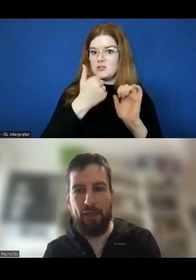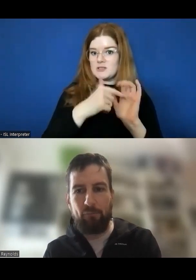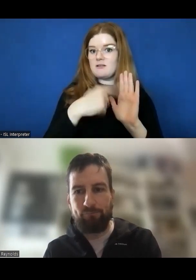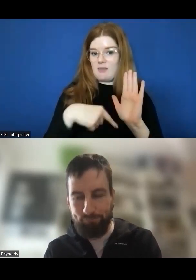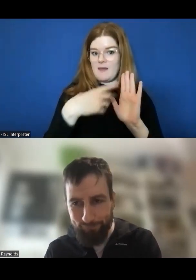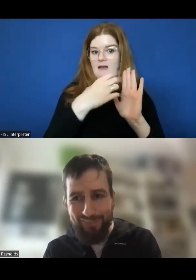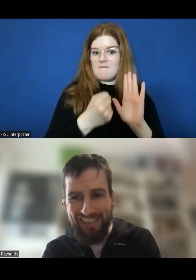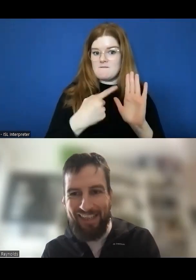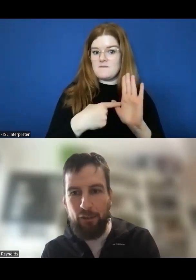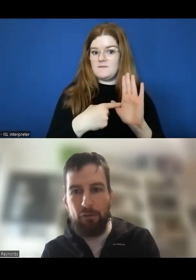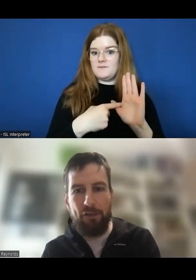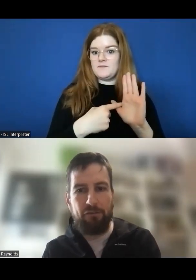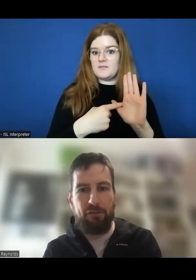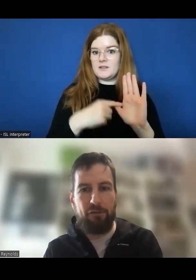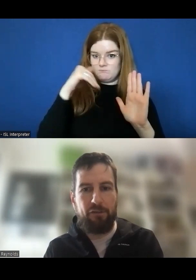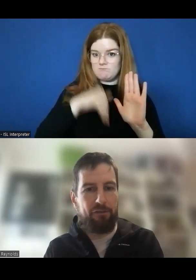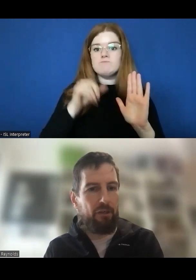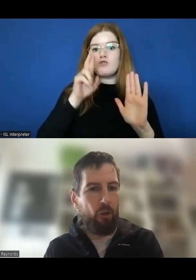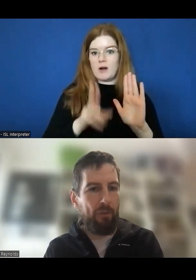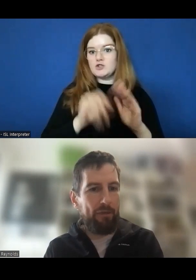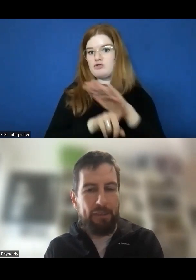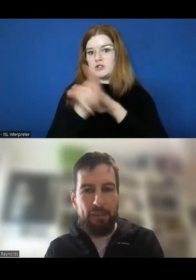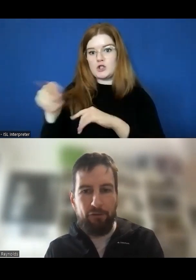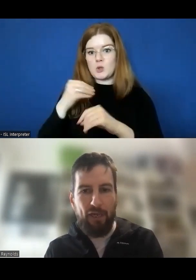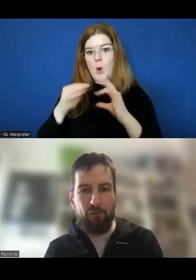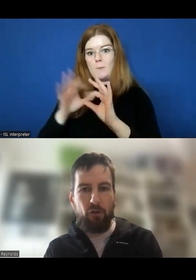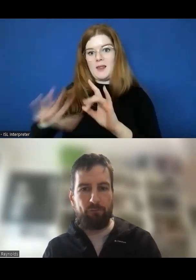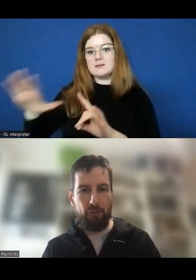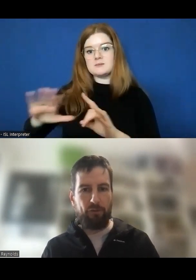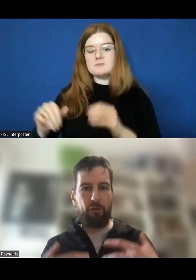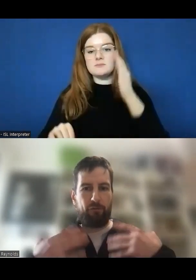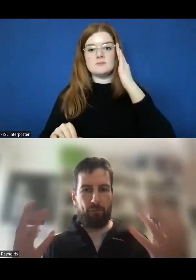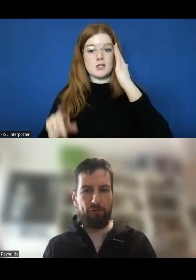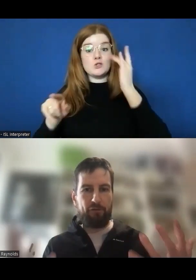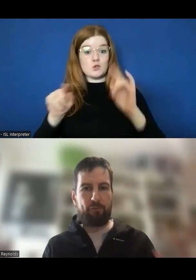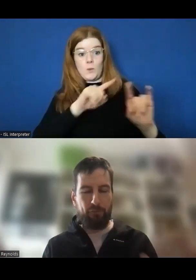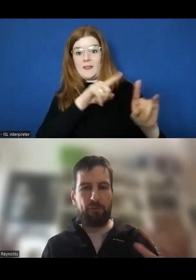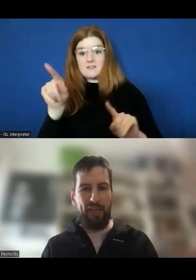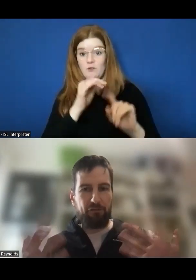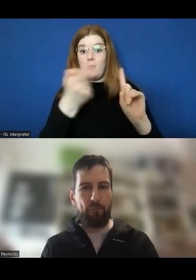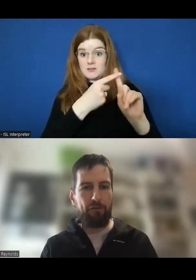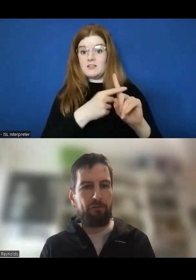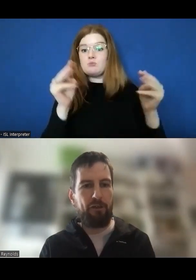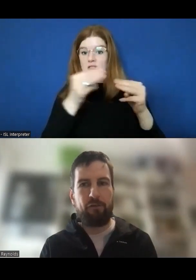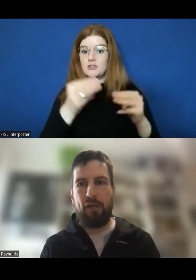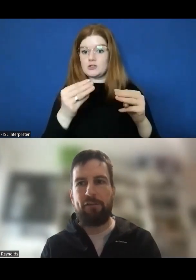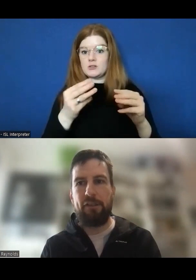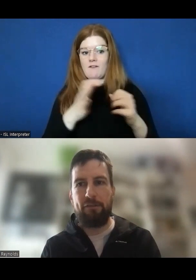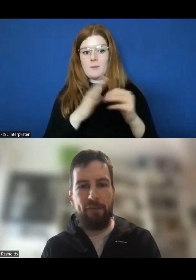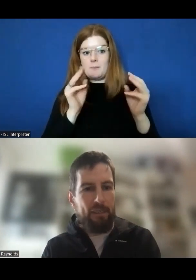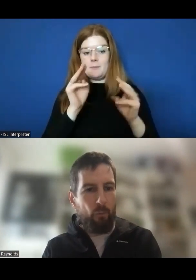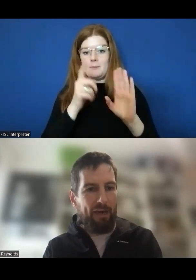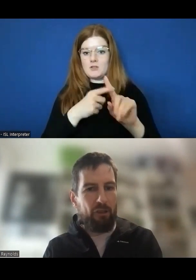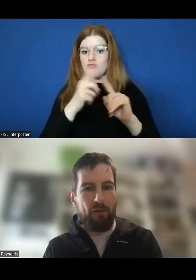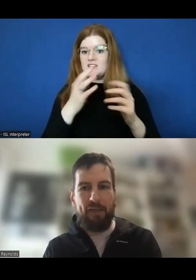that inalienable right to return to their homeland. So that's all, you know, in terms of the protection of the positive rights of